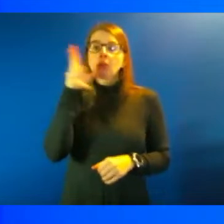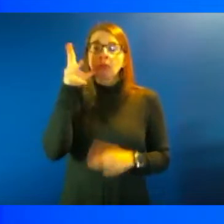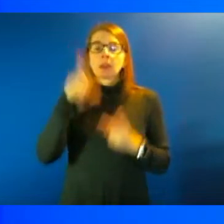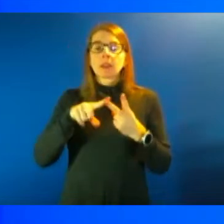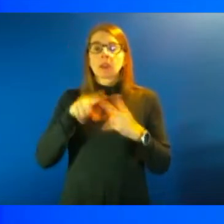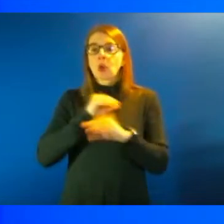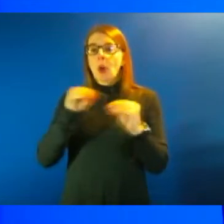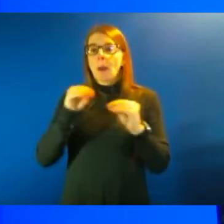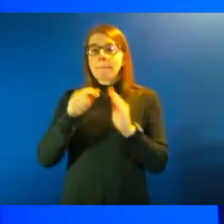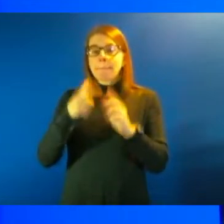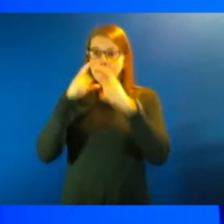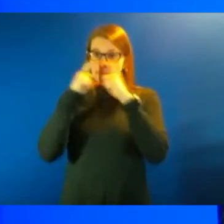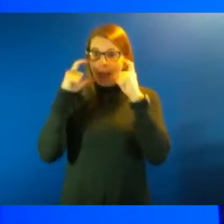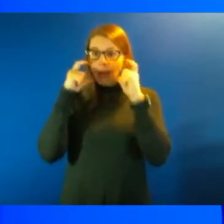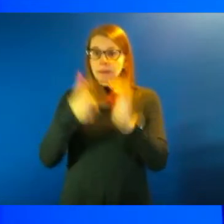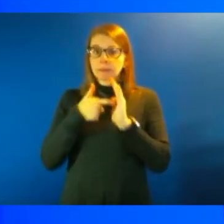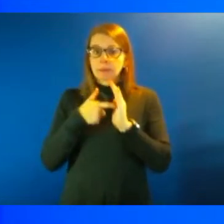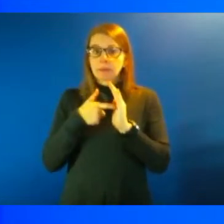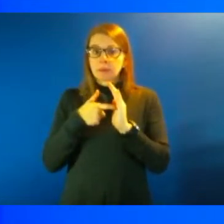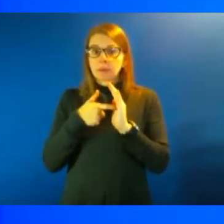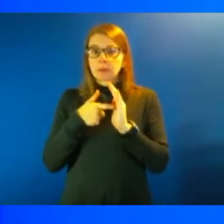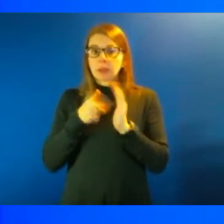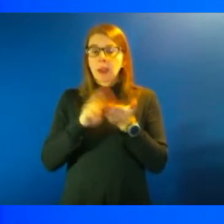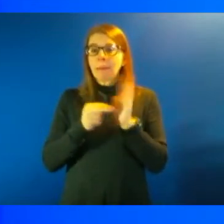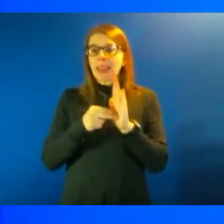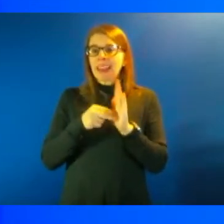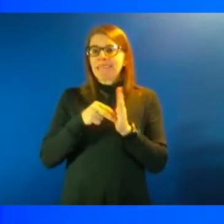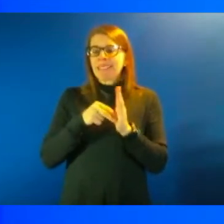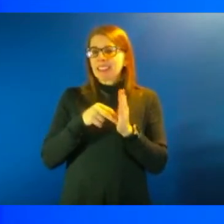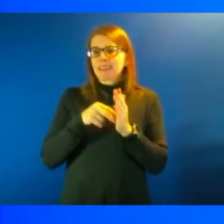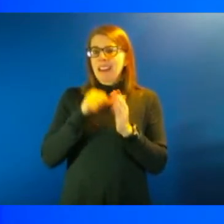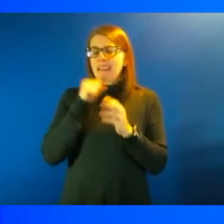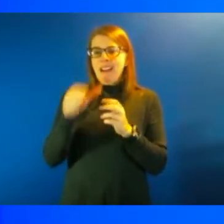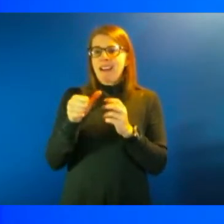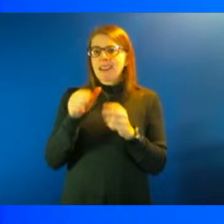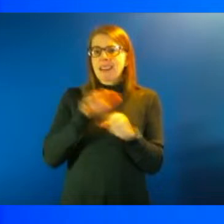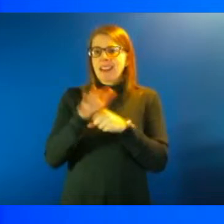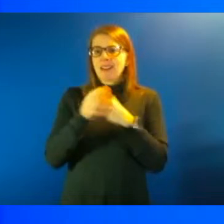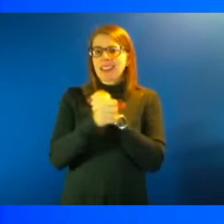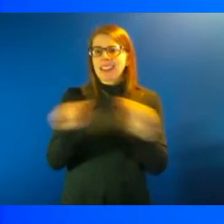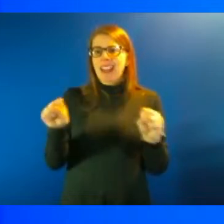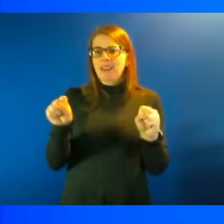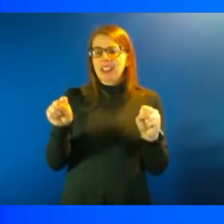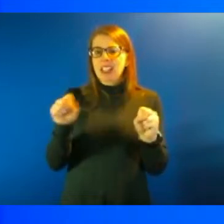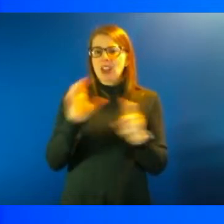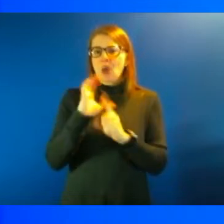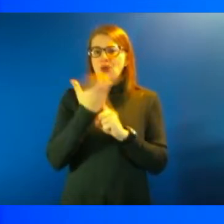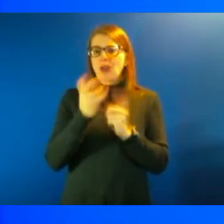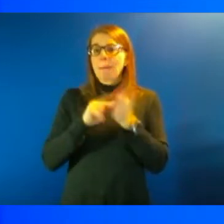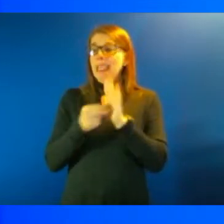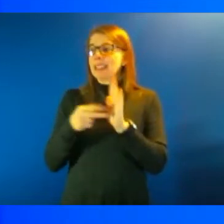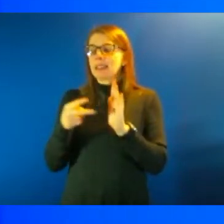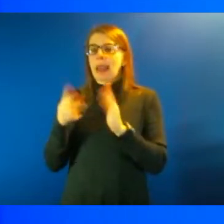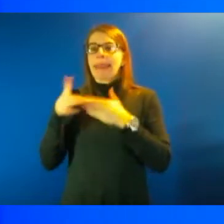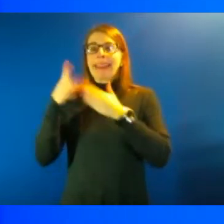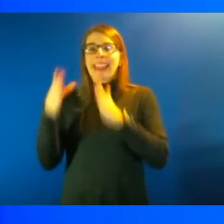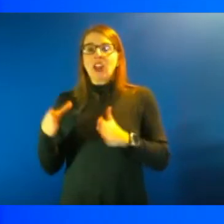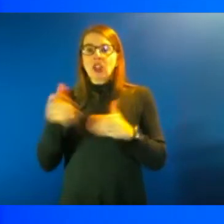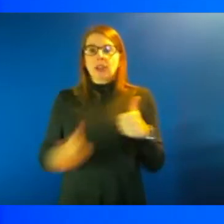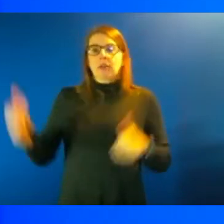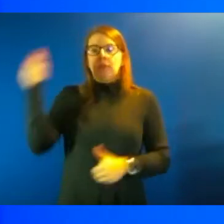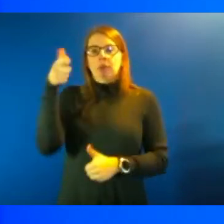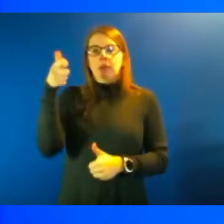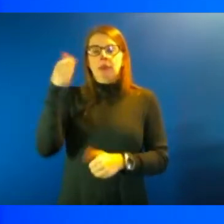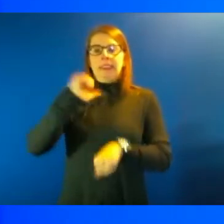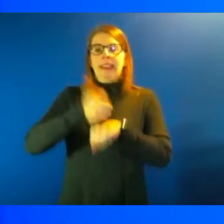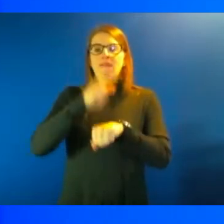of these things kind of speak to is a lack of safety culture, and that's a tone that really the leaders set for their community. And so one thing that I wonder about